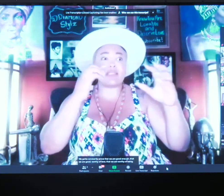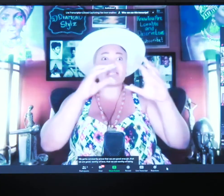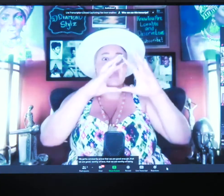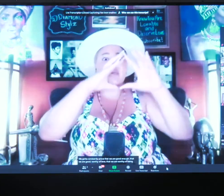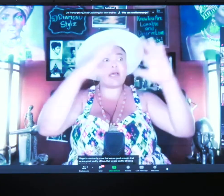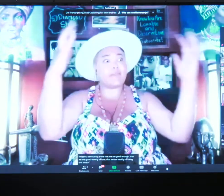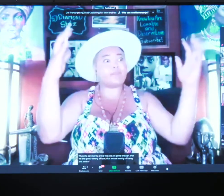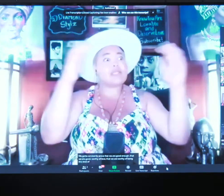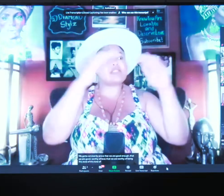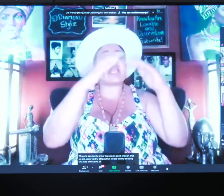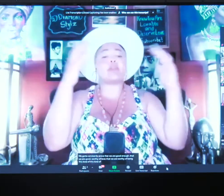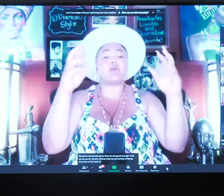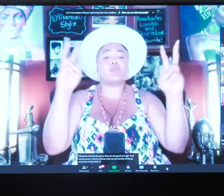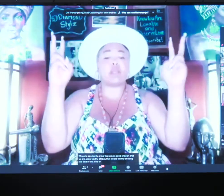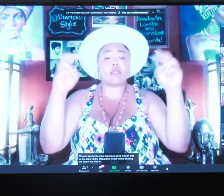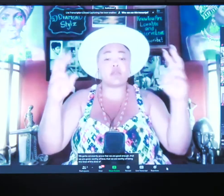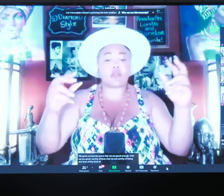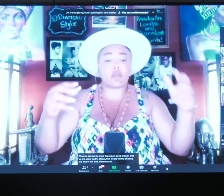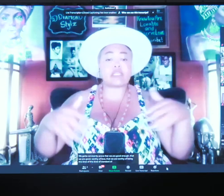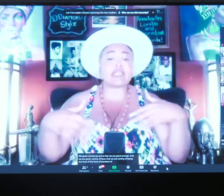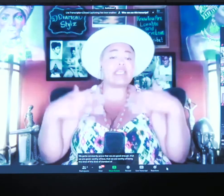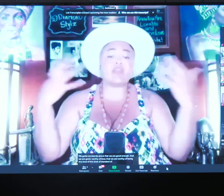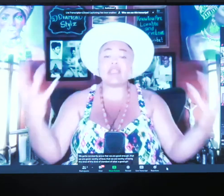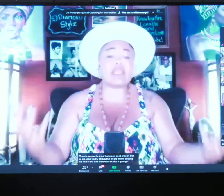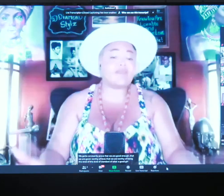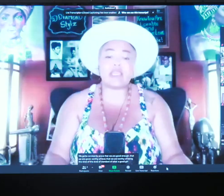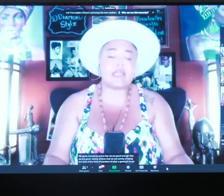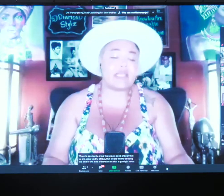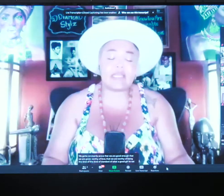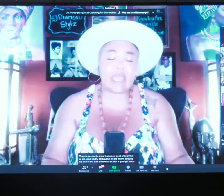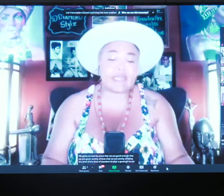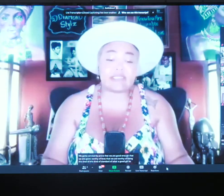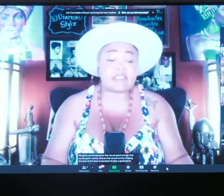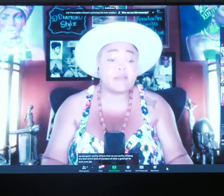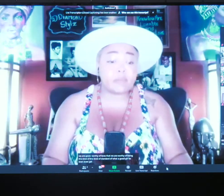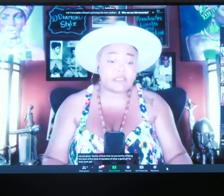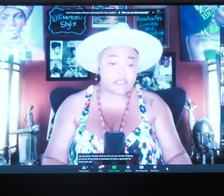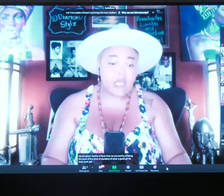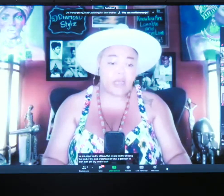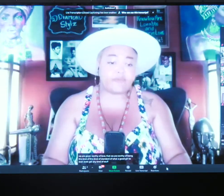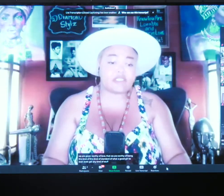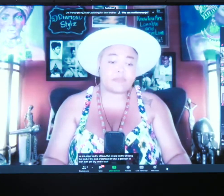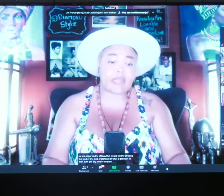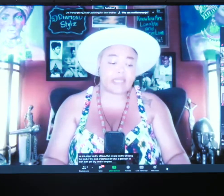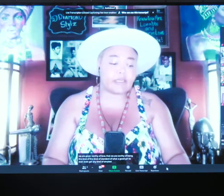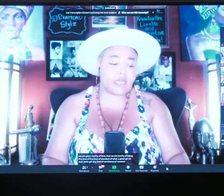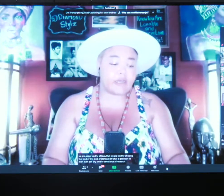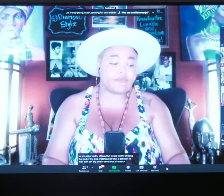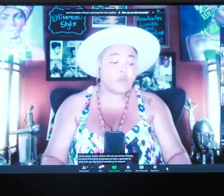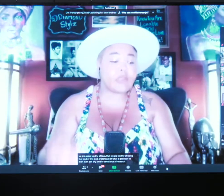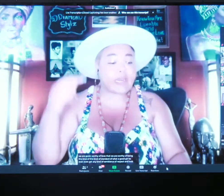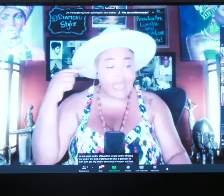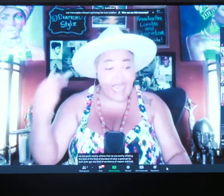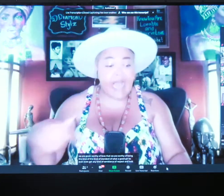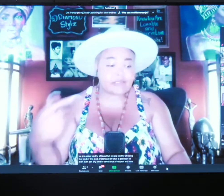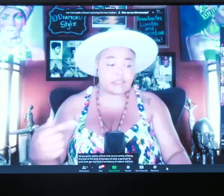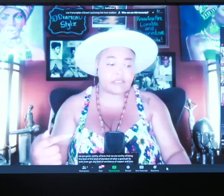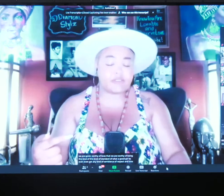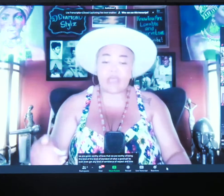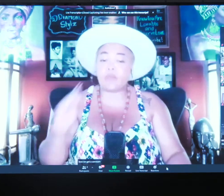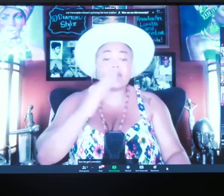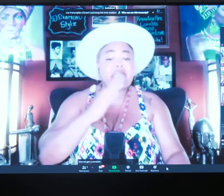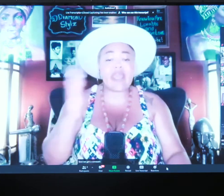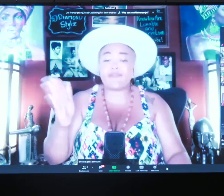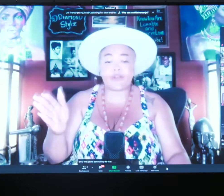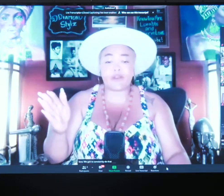of standard of what a good girl, to even get any kind of semblance of respect and love. We got to constantly do